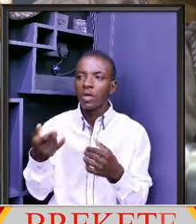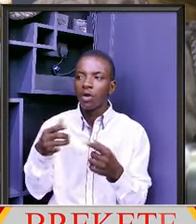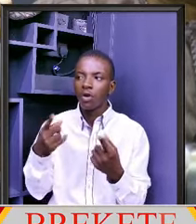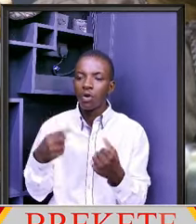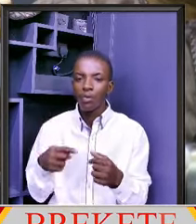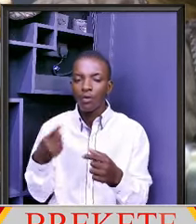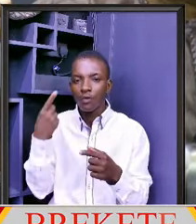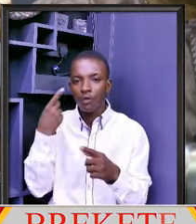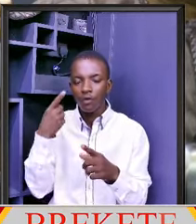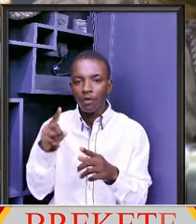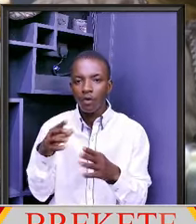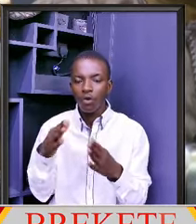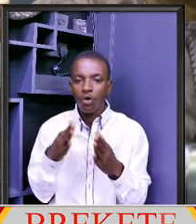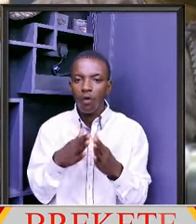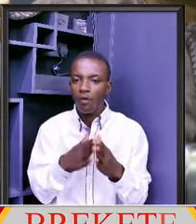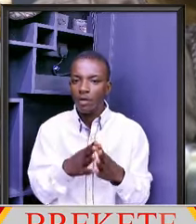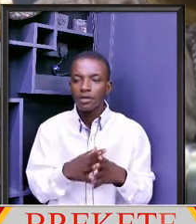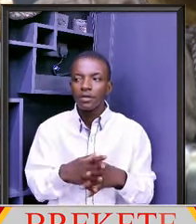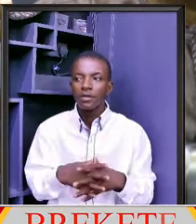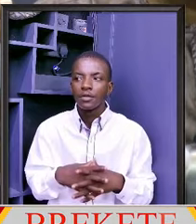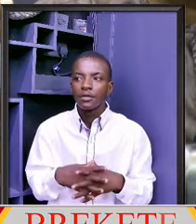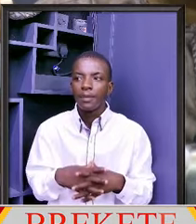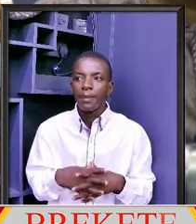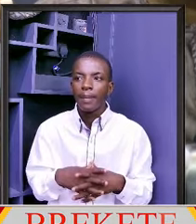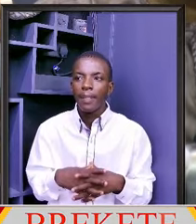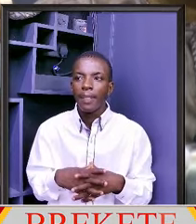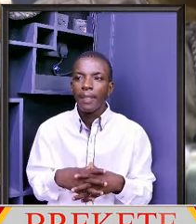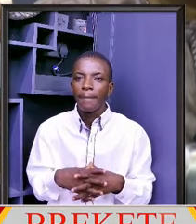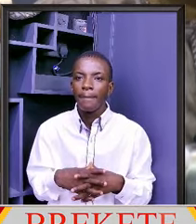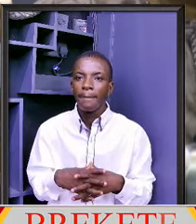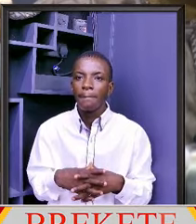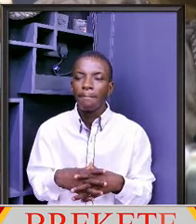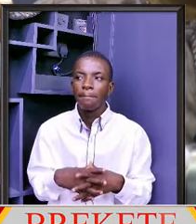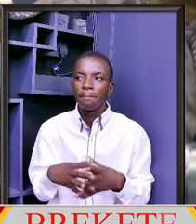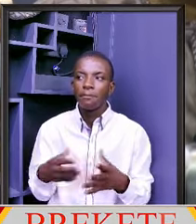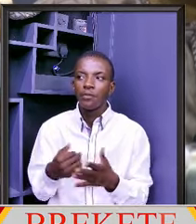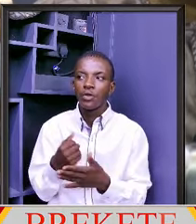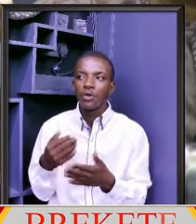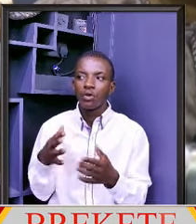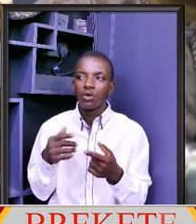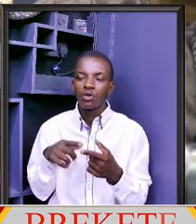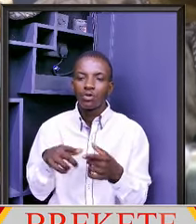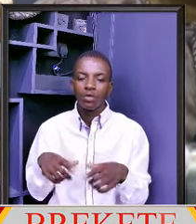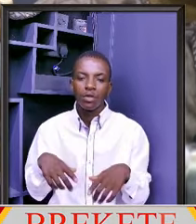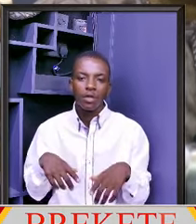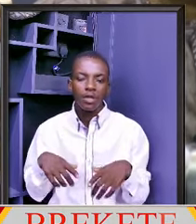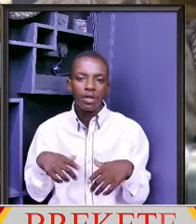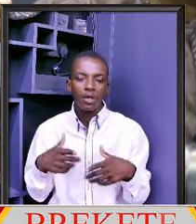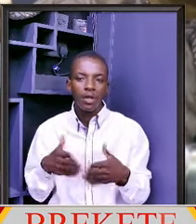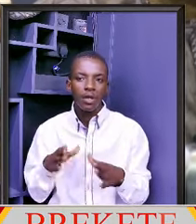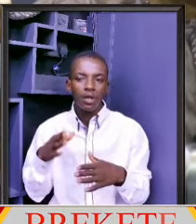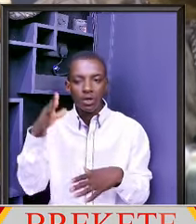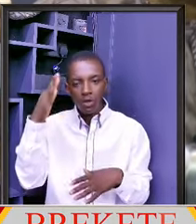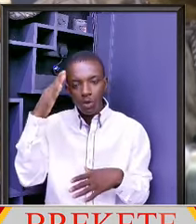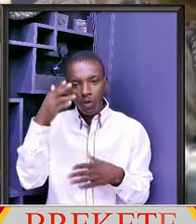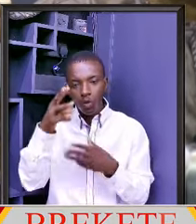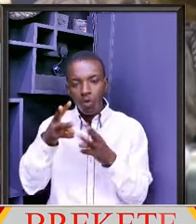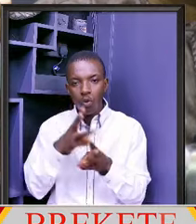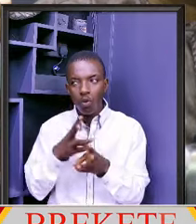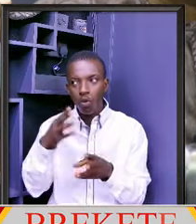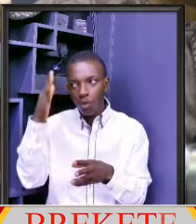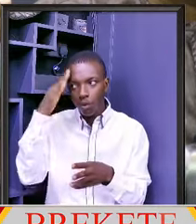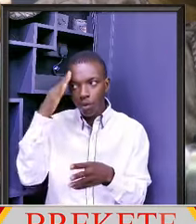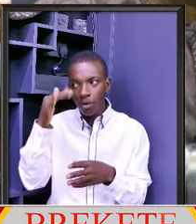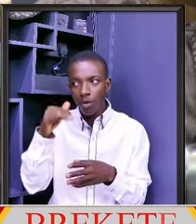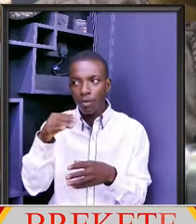for conference. They are coming for news conference. They want to let the world know that Babangida Shehu